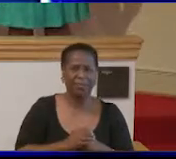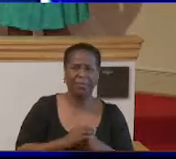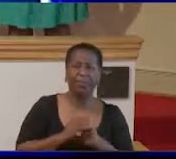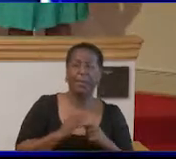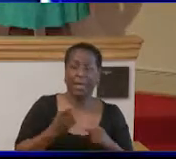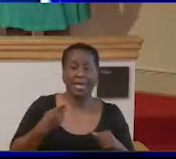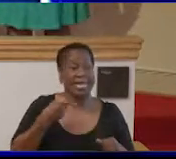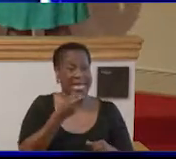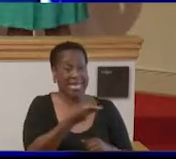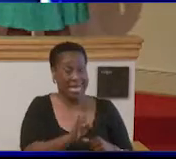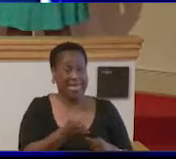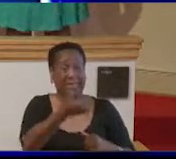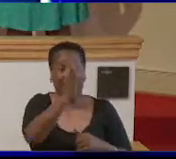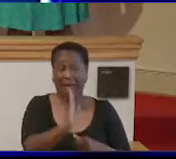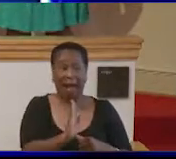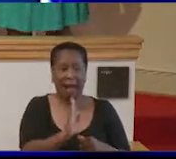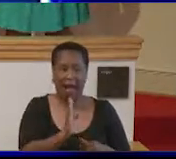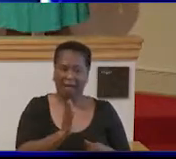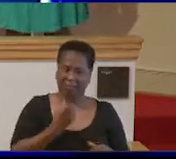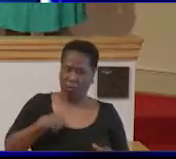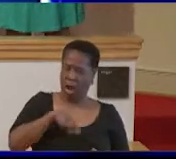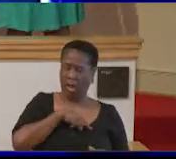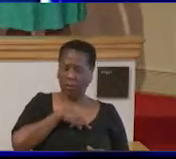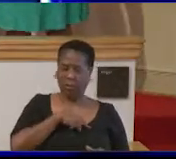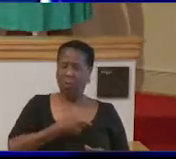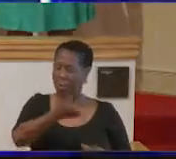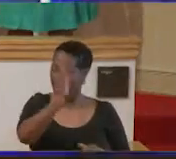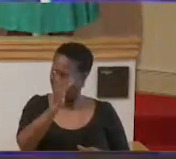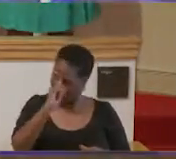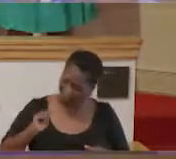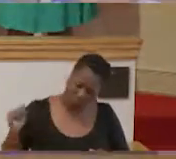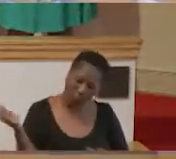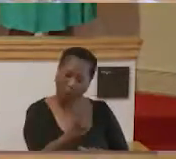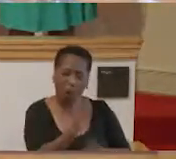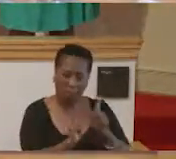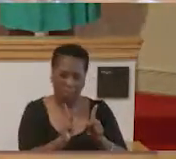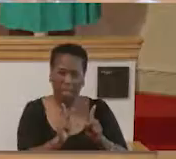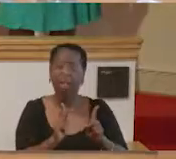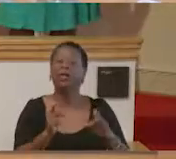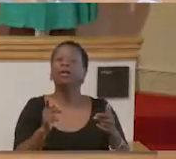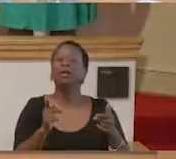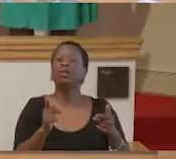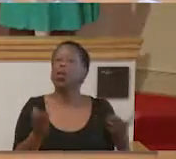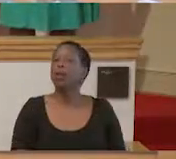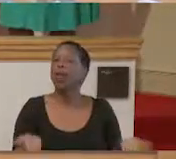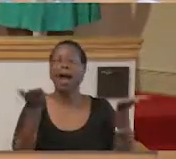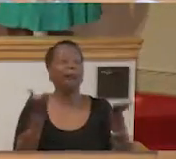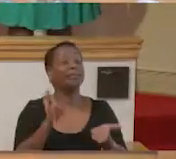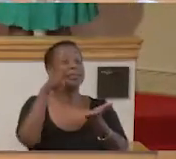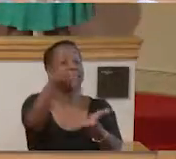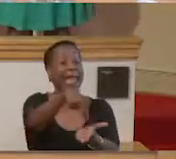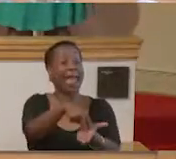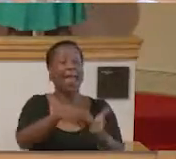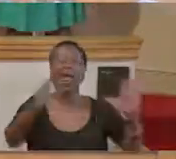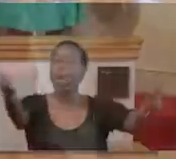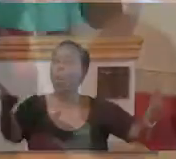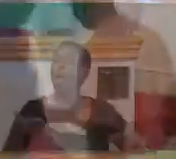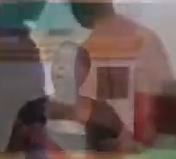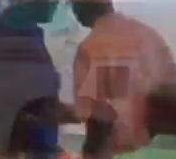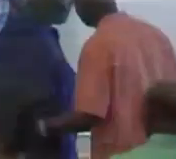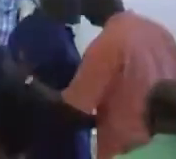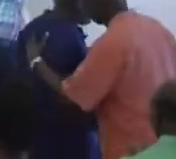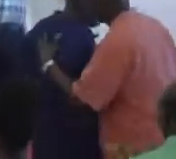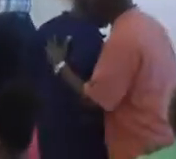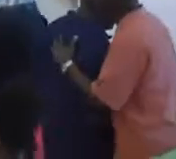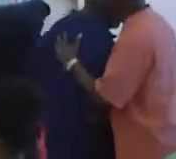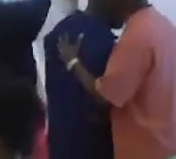denominational. He is the God not just of us, but the God of us all. So Mount Olive, let us now stand, and I do welcome you on behalf of our